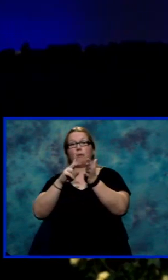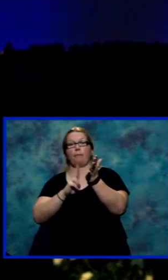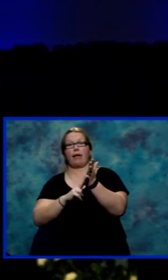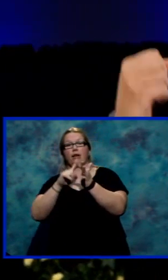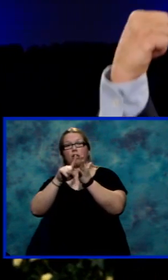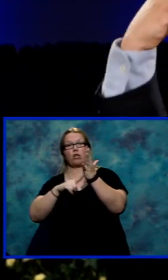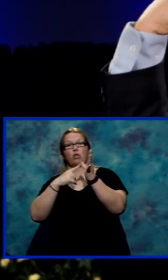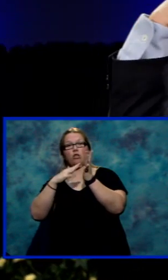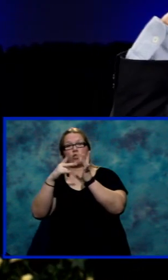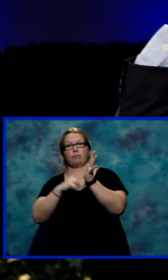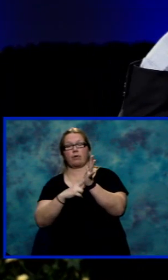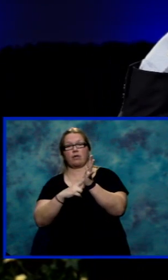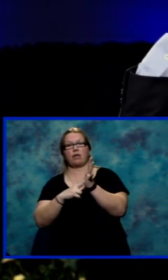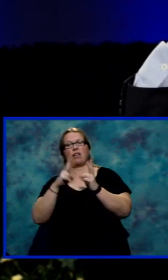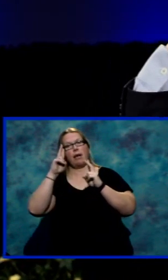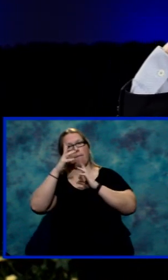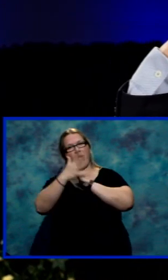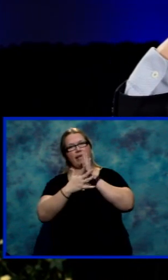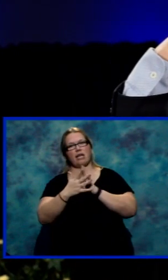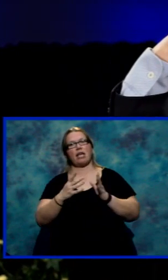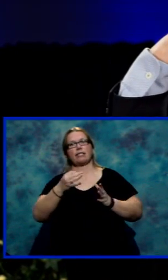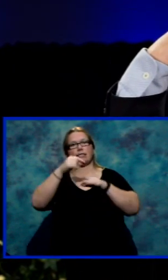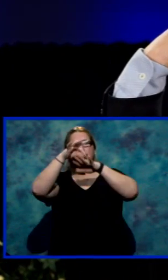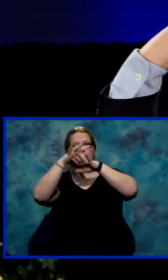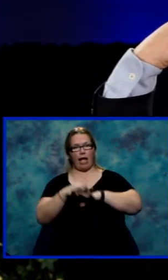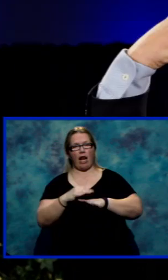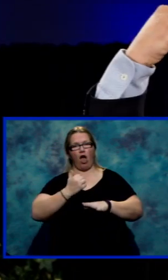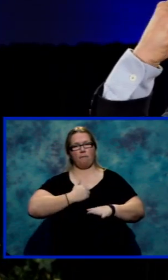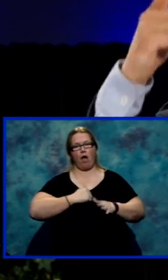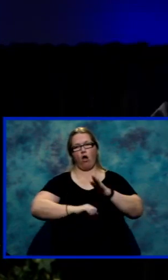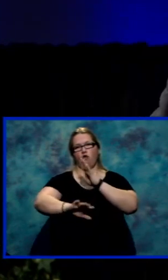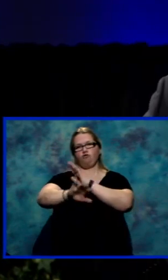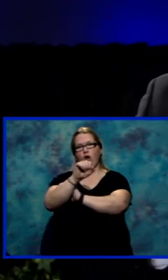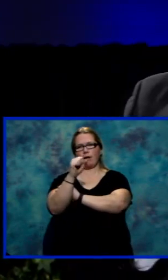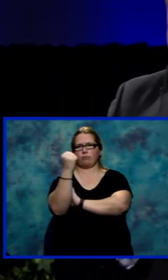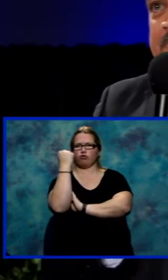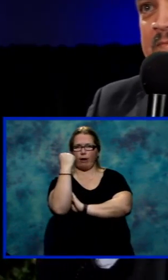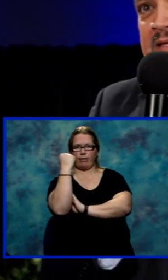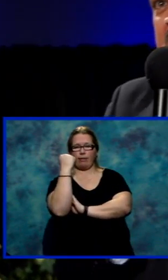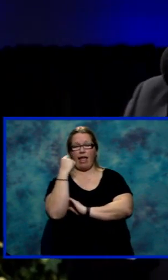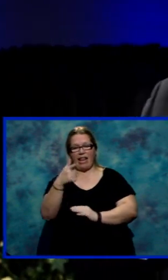son of my right arm strength. And he loved the boy.